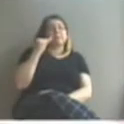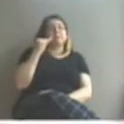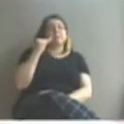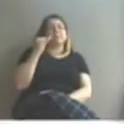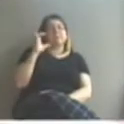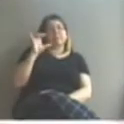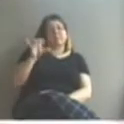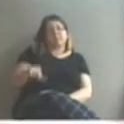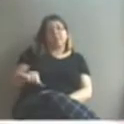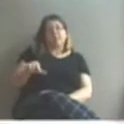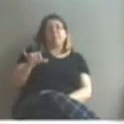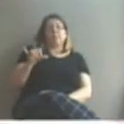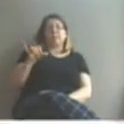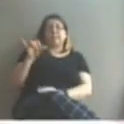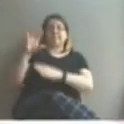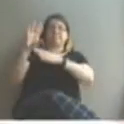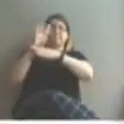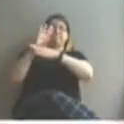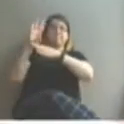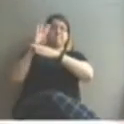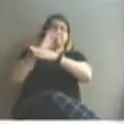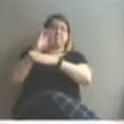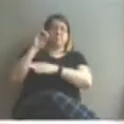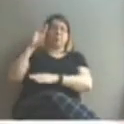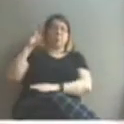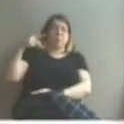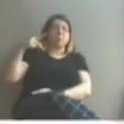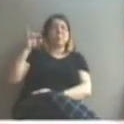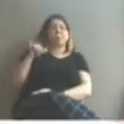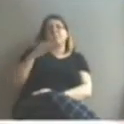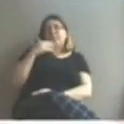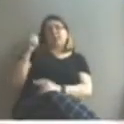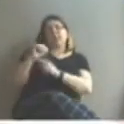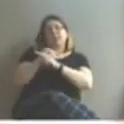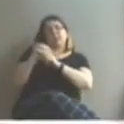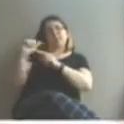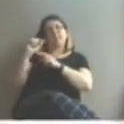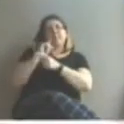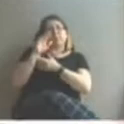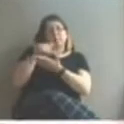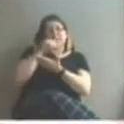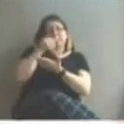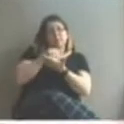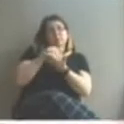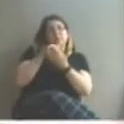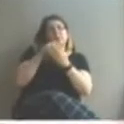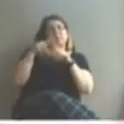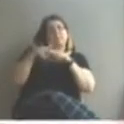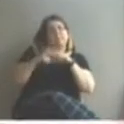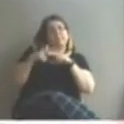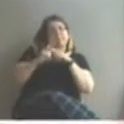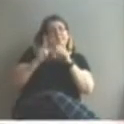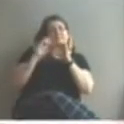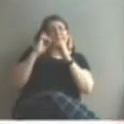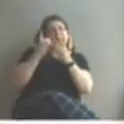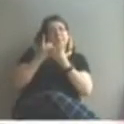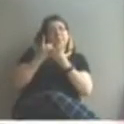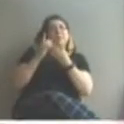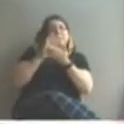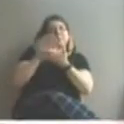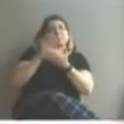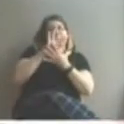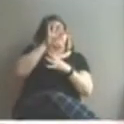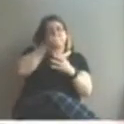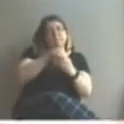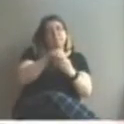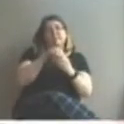If this was a corporation, this would be a best practice of a centralized maintenance department that custodians would be